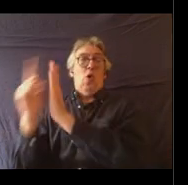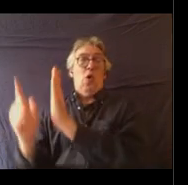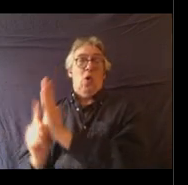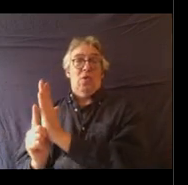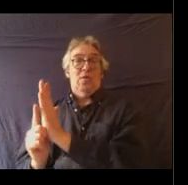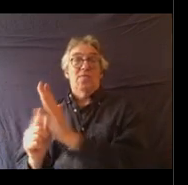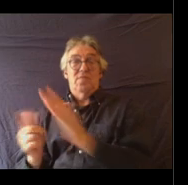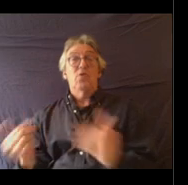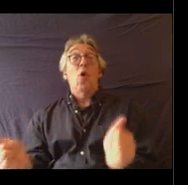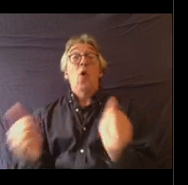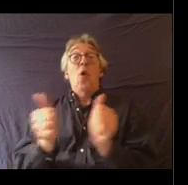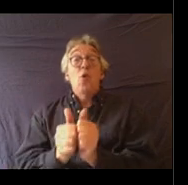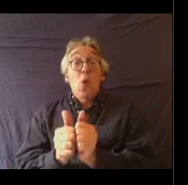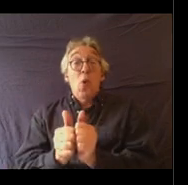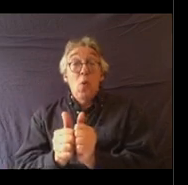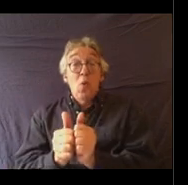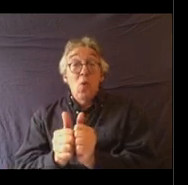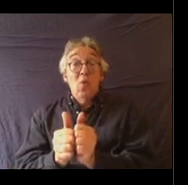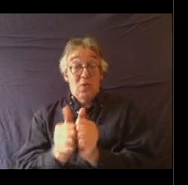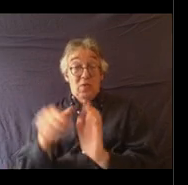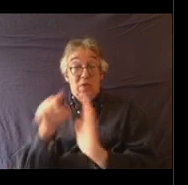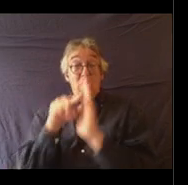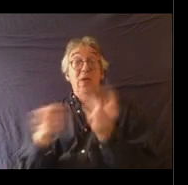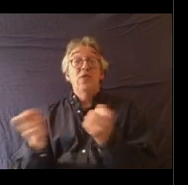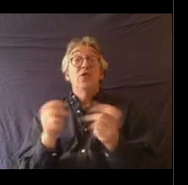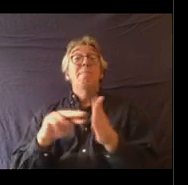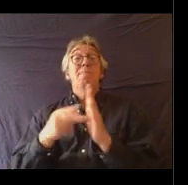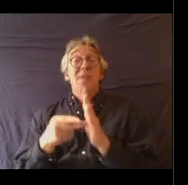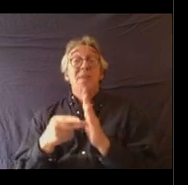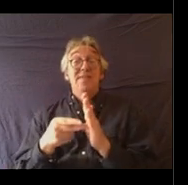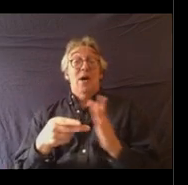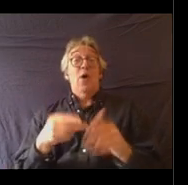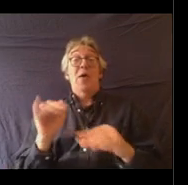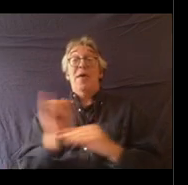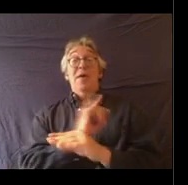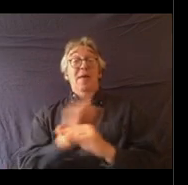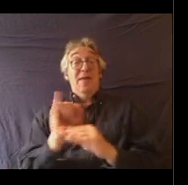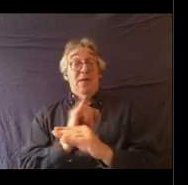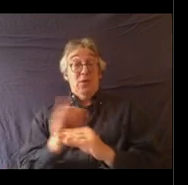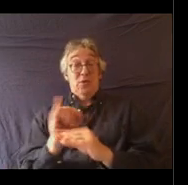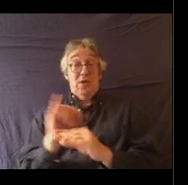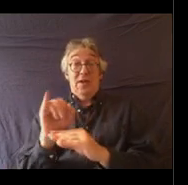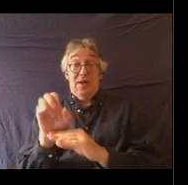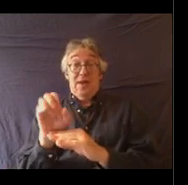authorities, which are really the expert in this field, and tries to find suitable and effective